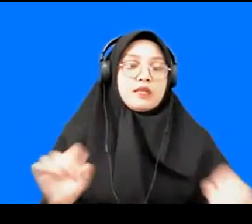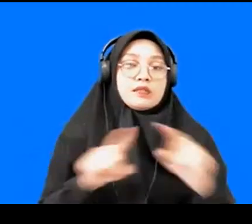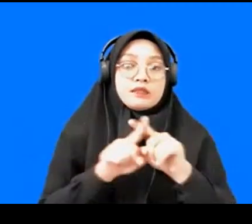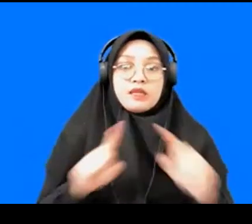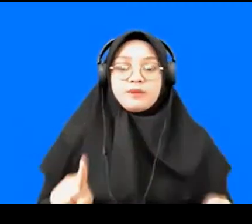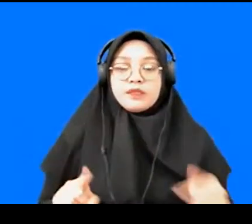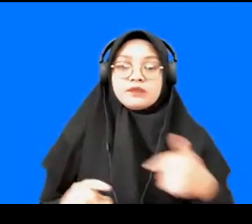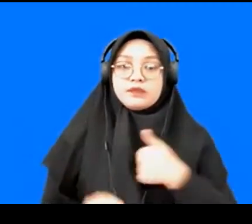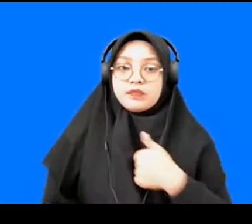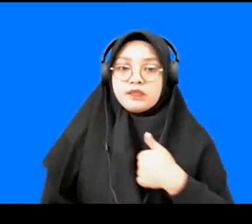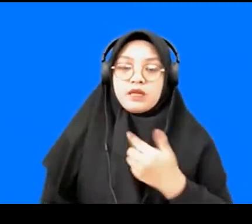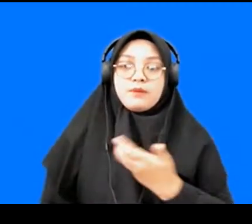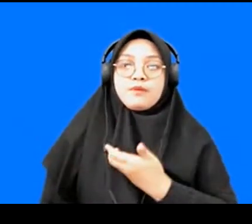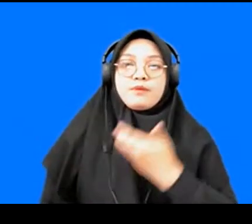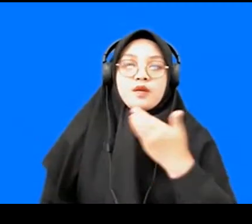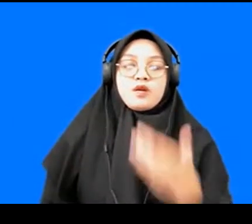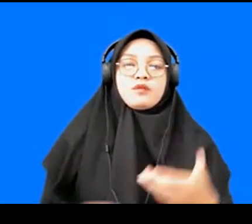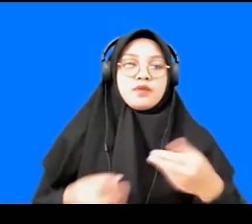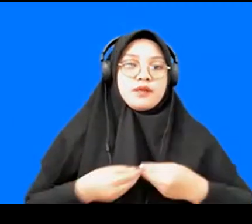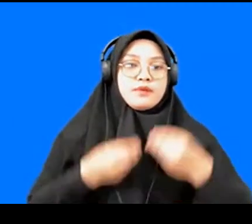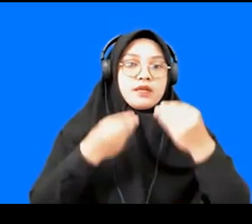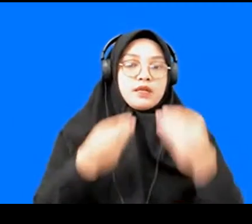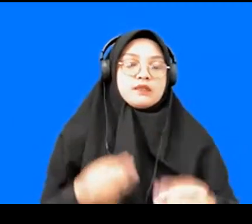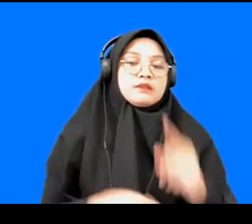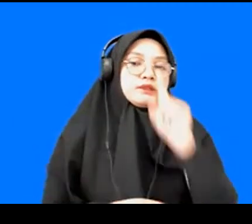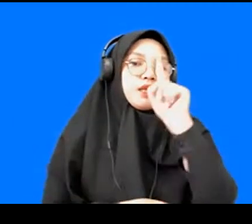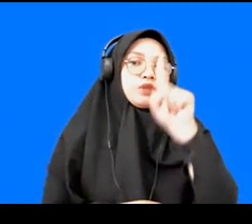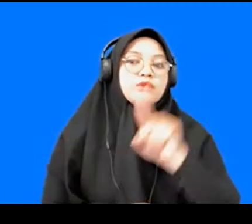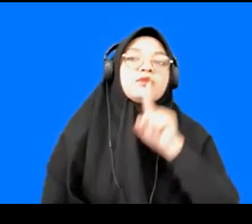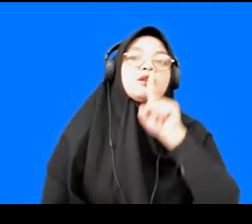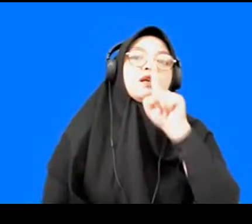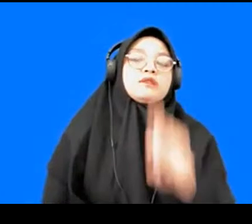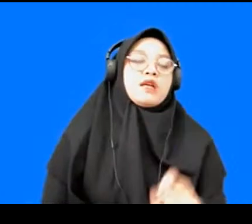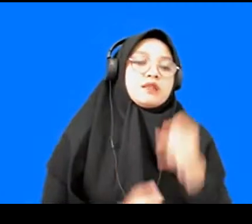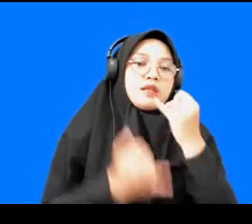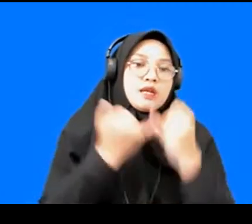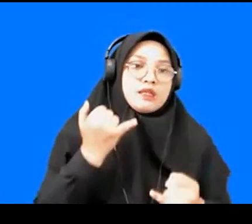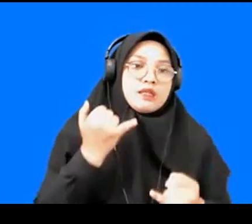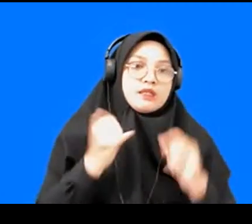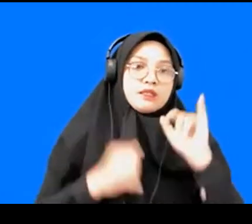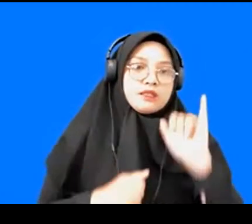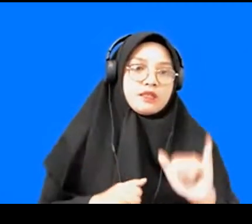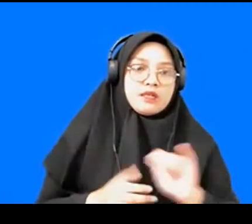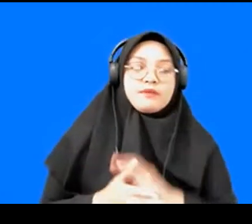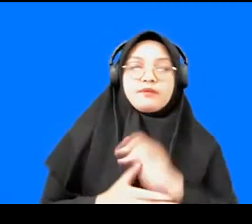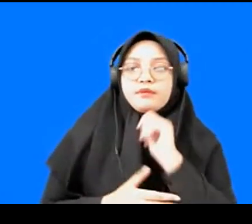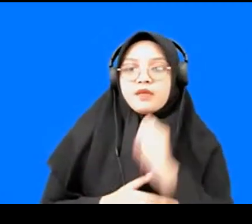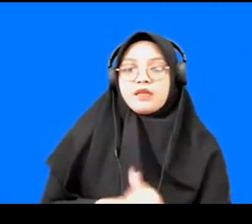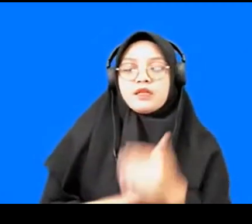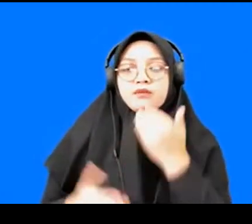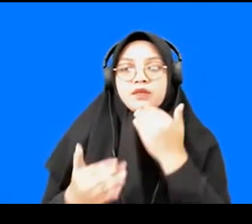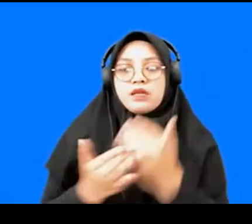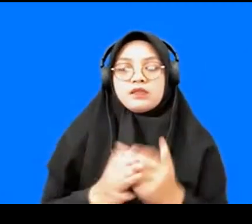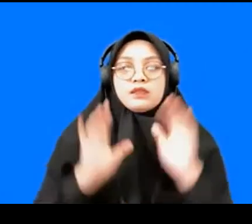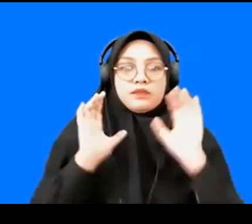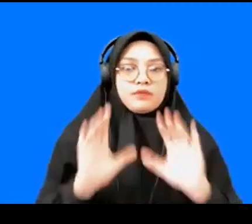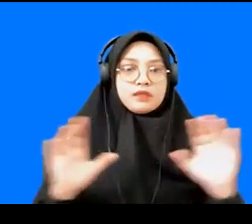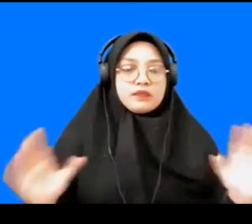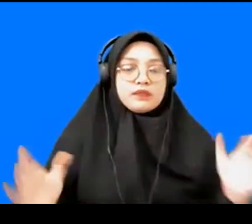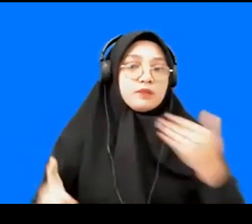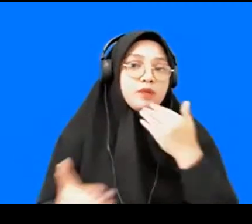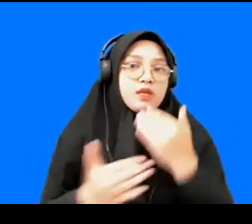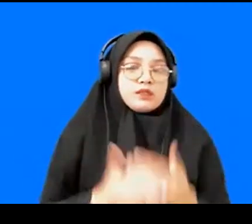last question. Please briefly introduce yourself. And yes. Thank you. Thank you so much. It's a pleasure to be here. My name